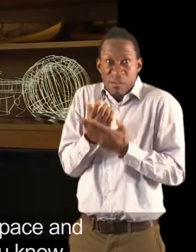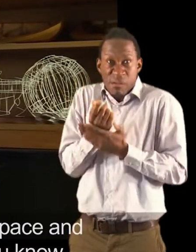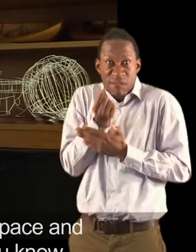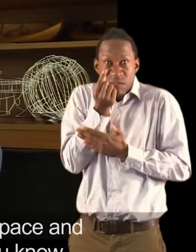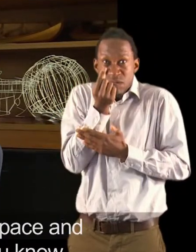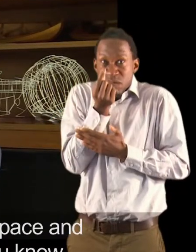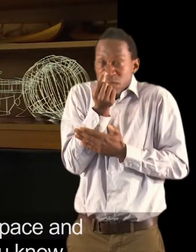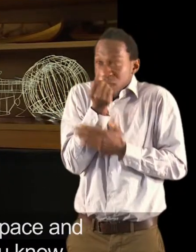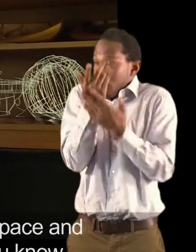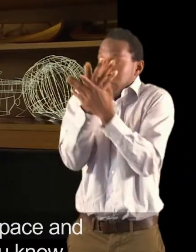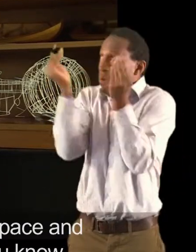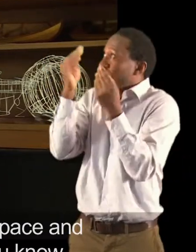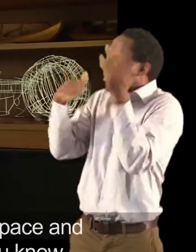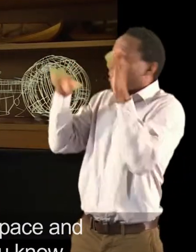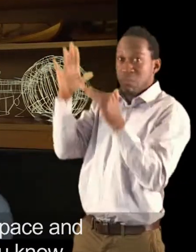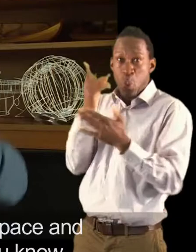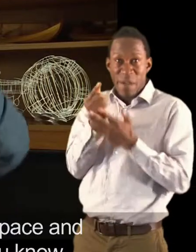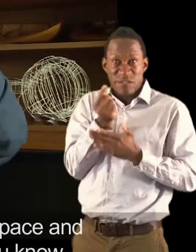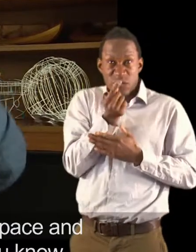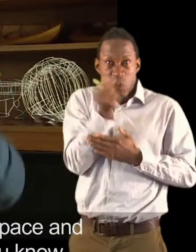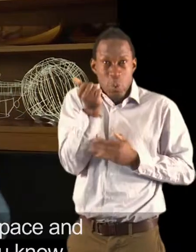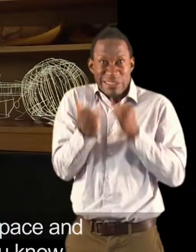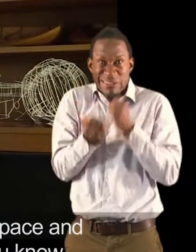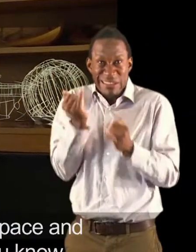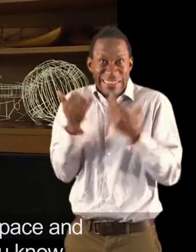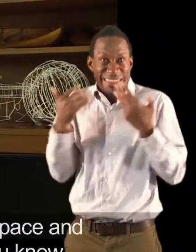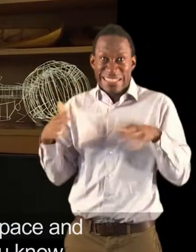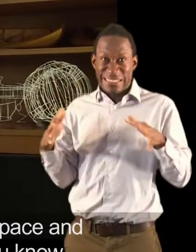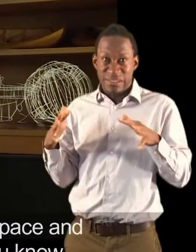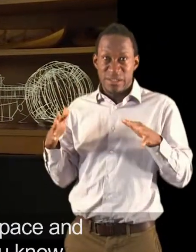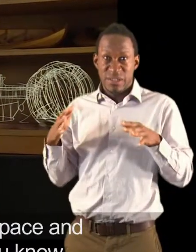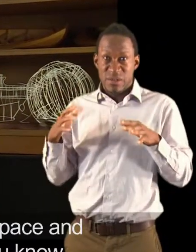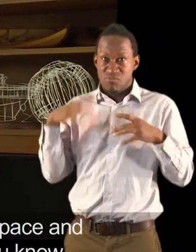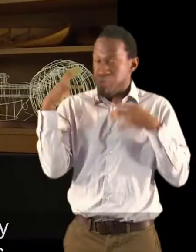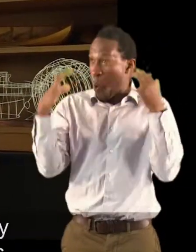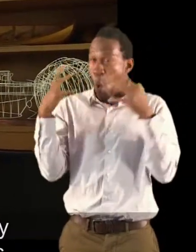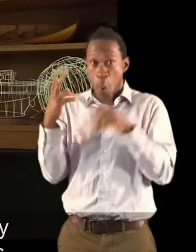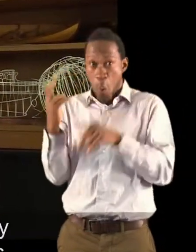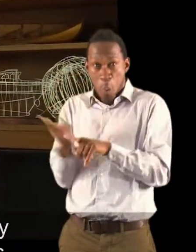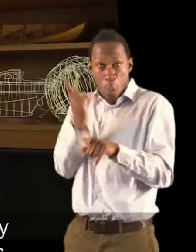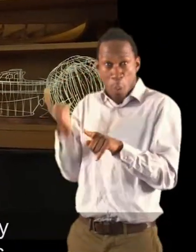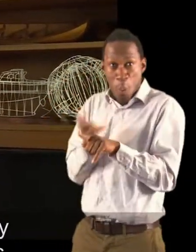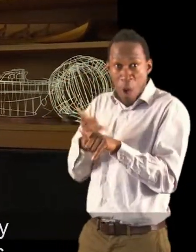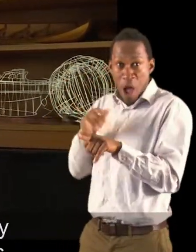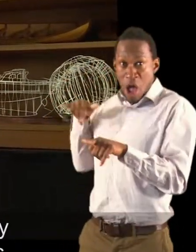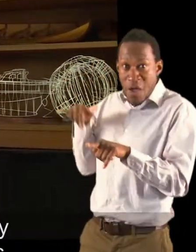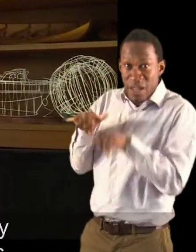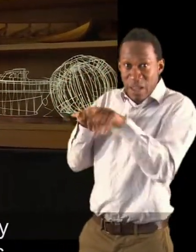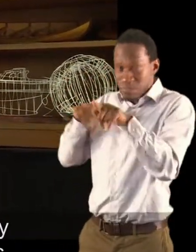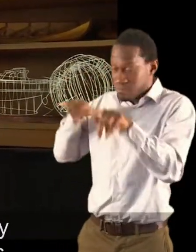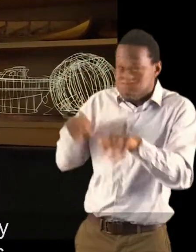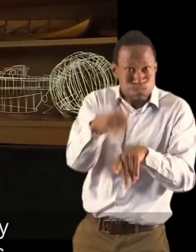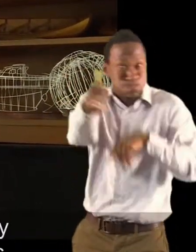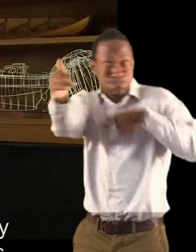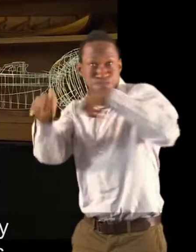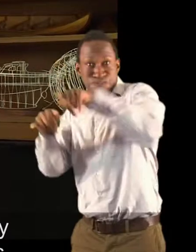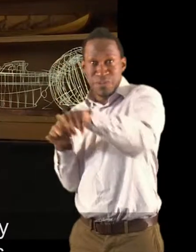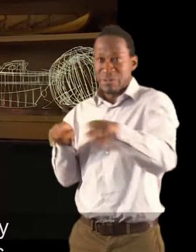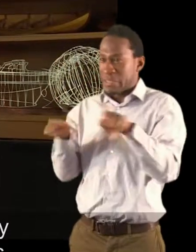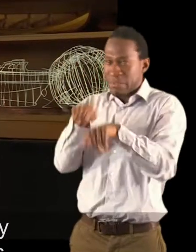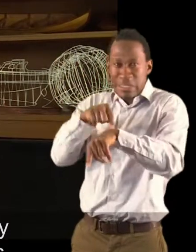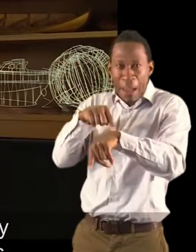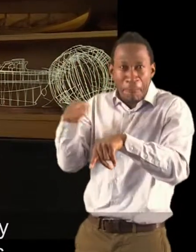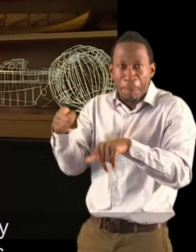and exploding into the loft space, and tiles going everywhere, you know. God almighty. You've heard that it only lasted a